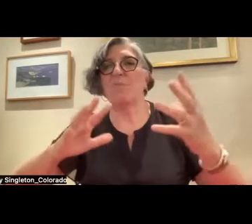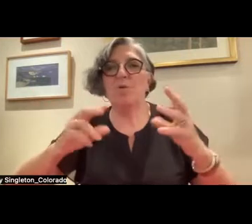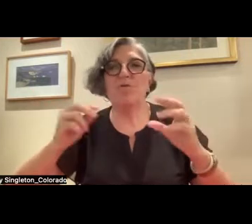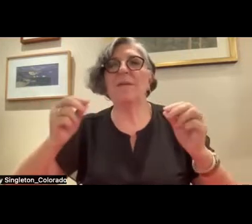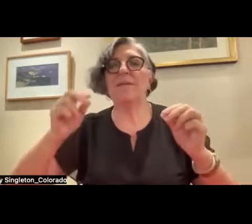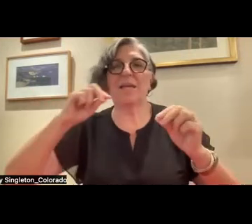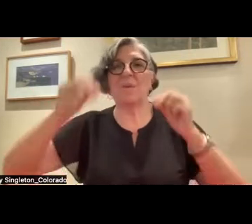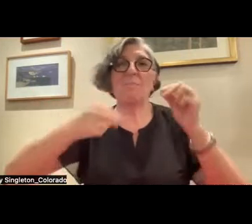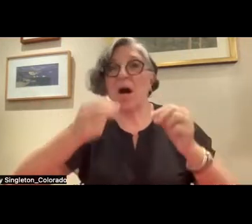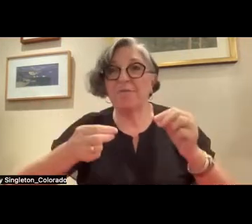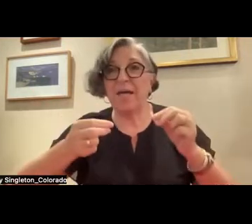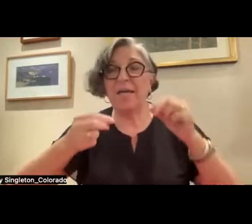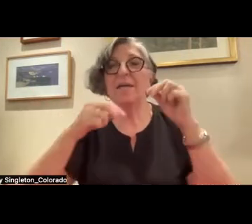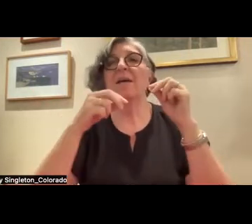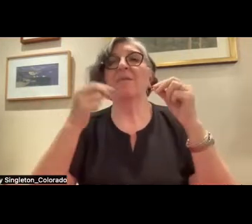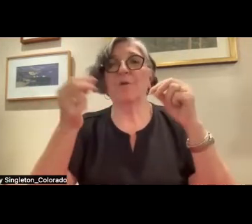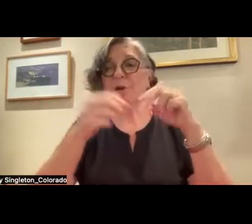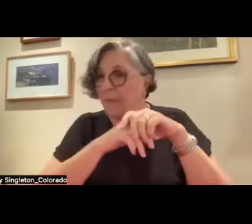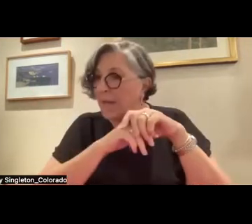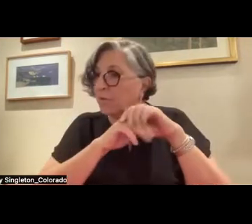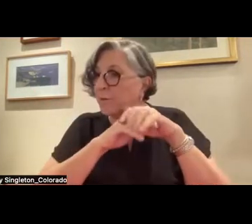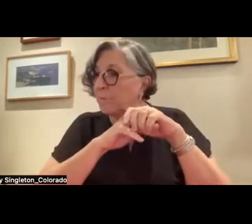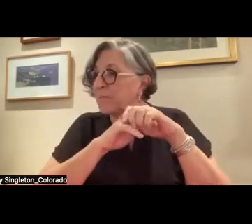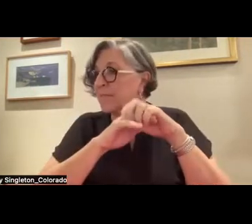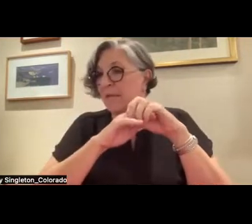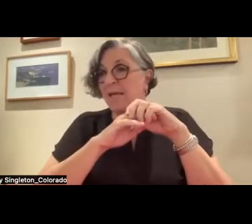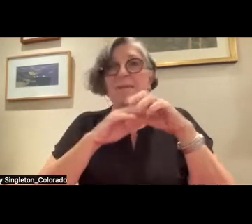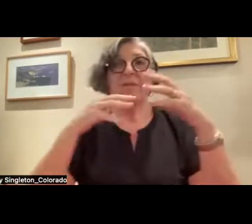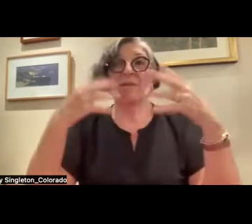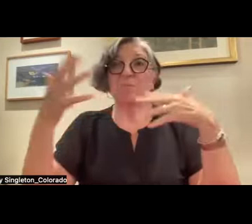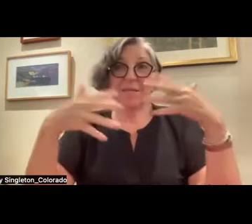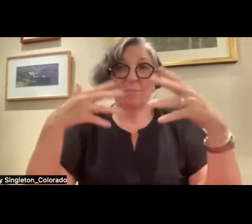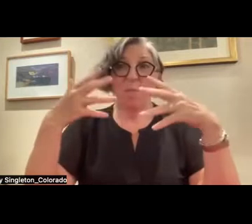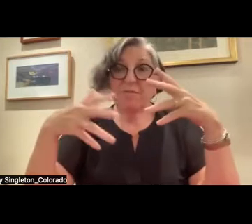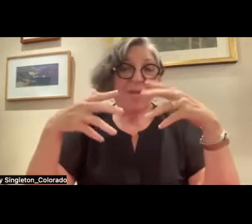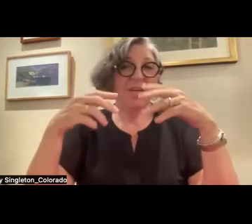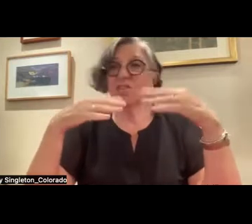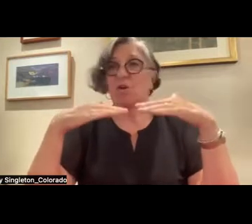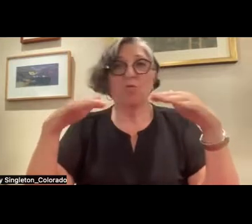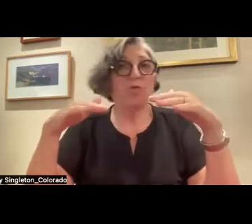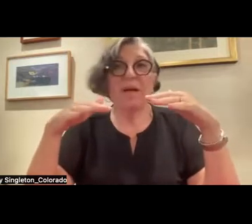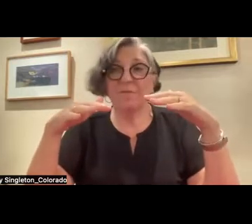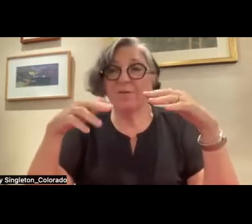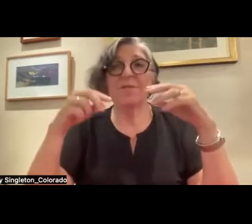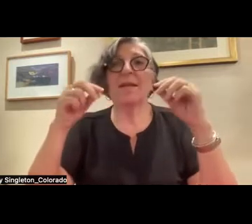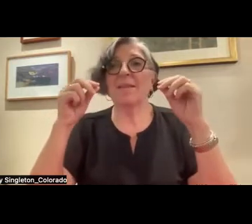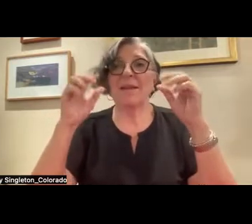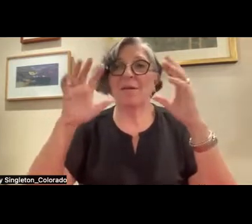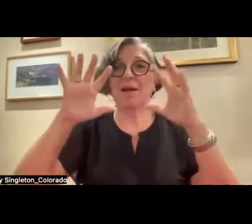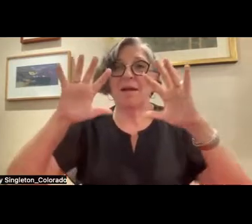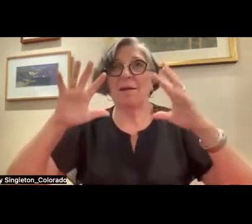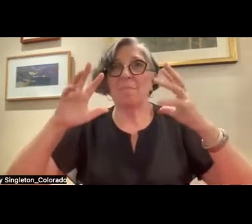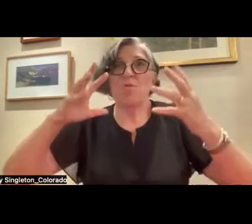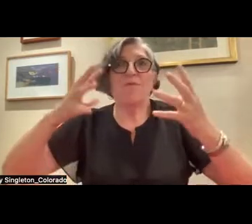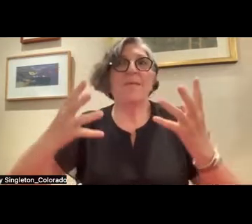path and movement that can be modified for a grammatical purpose. These modifications are rule governed, and they